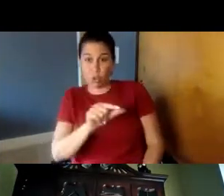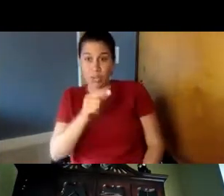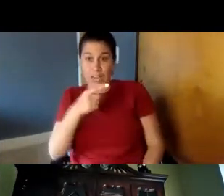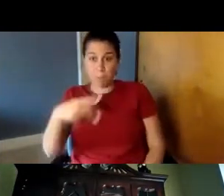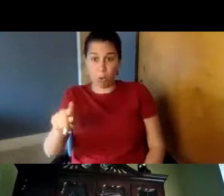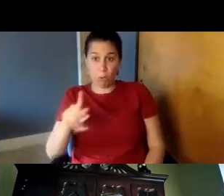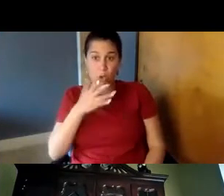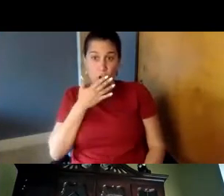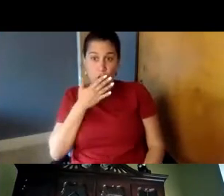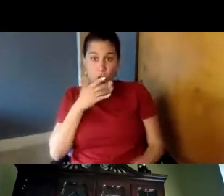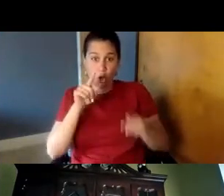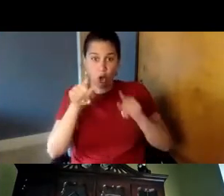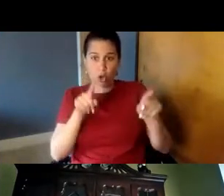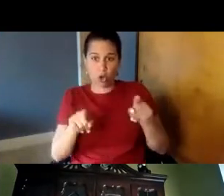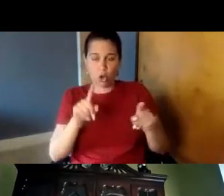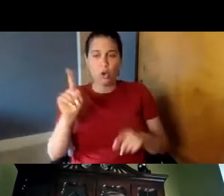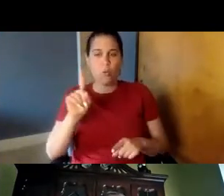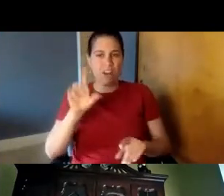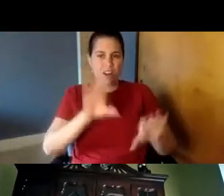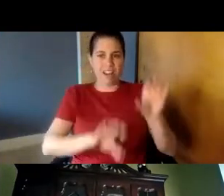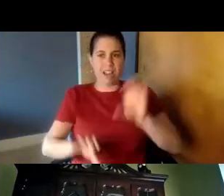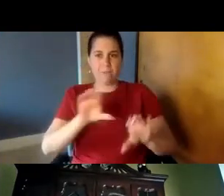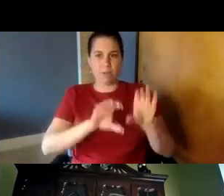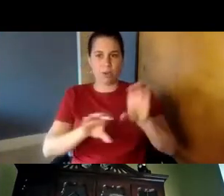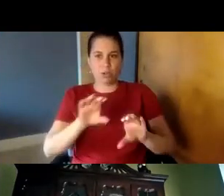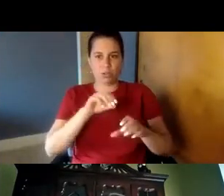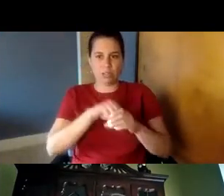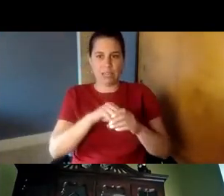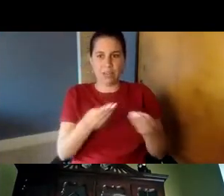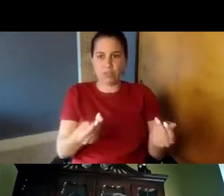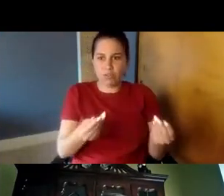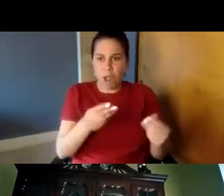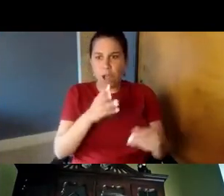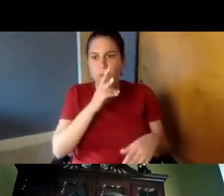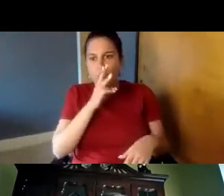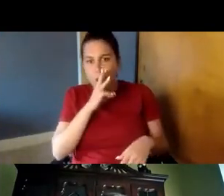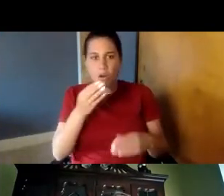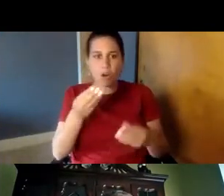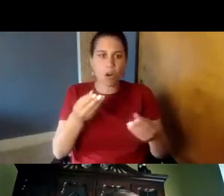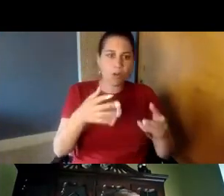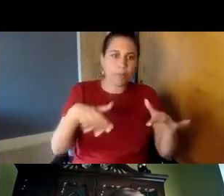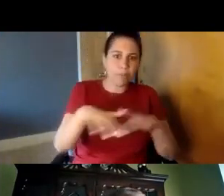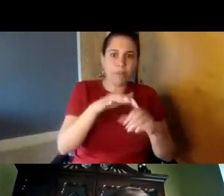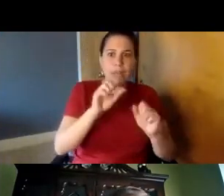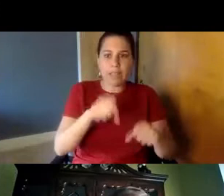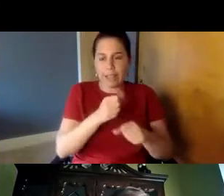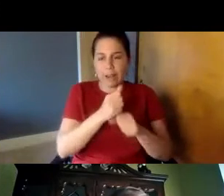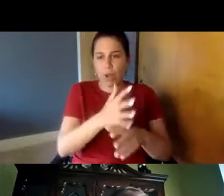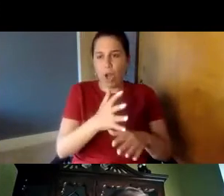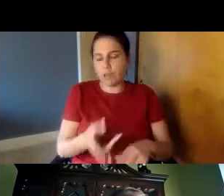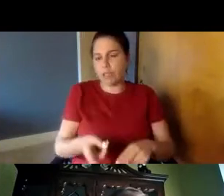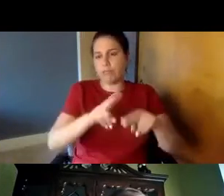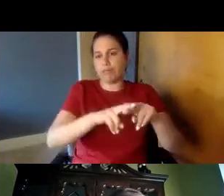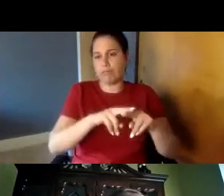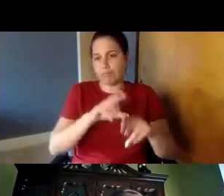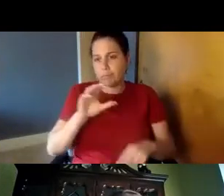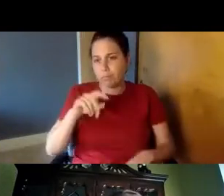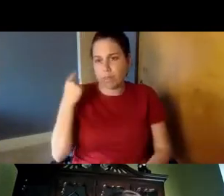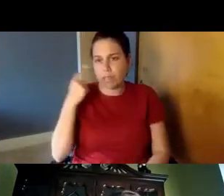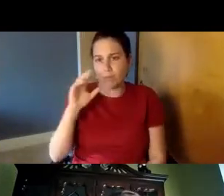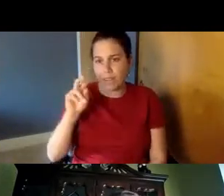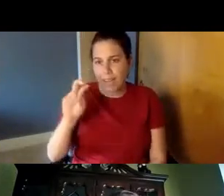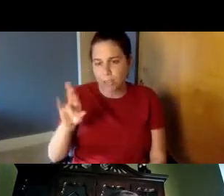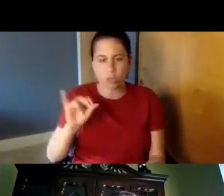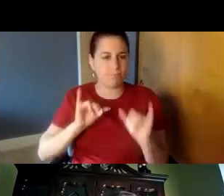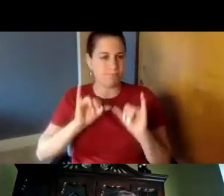show concentrations of chemicals in the groundwater and the ground that could increase cancer risk. And you can see there are definitely high concentrations